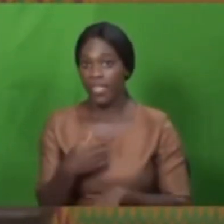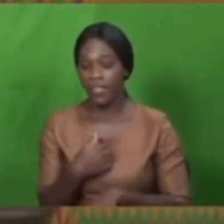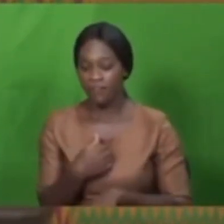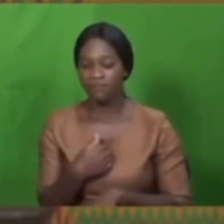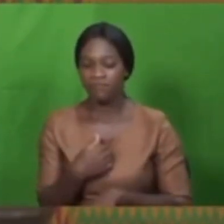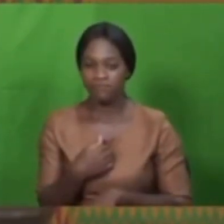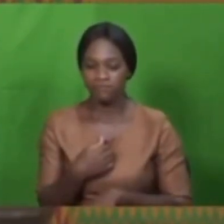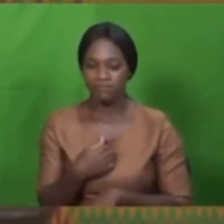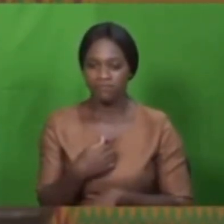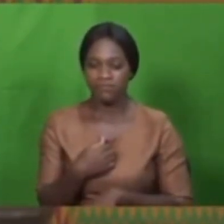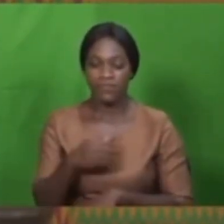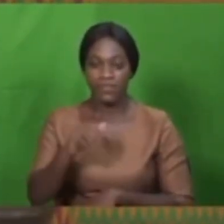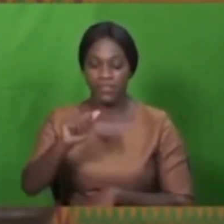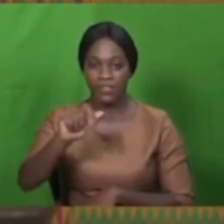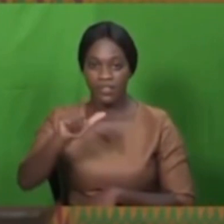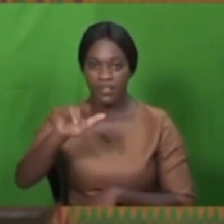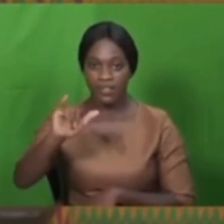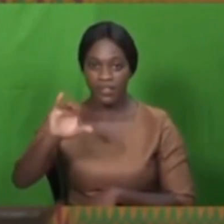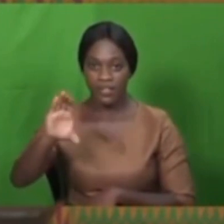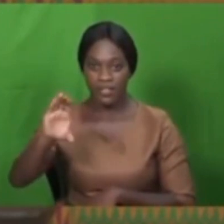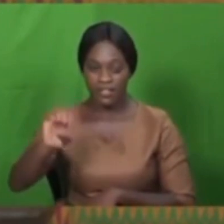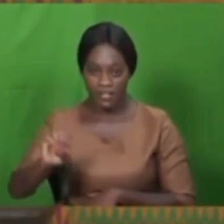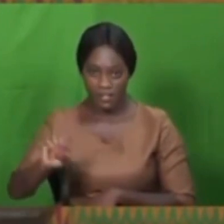Madam Alice Adjoa Yunus,